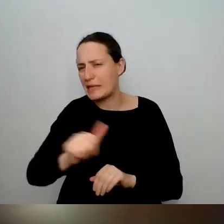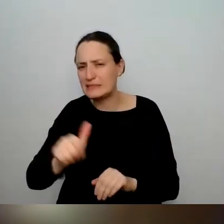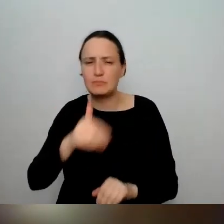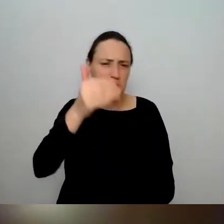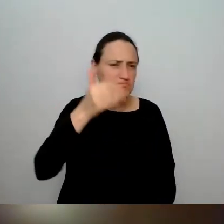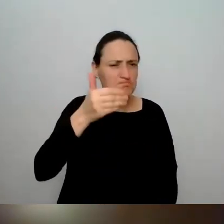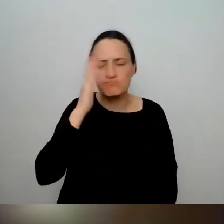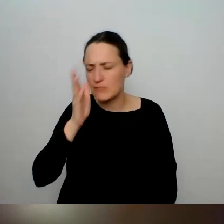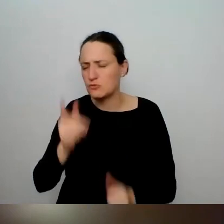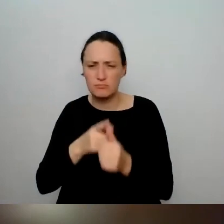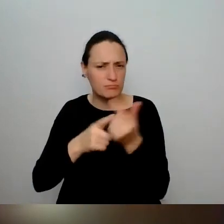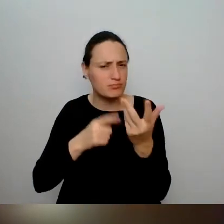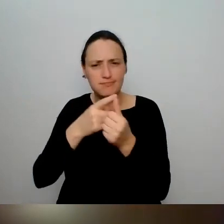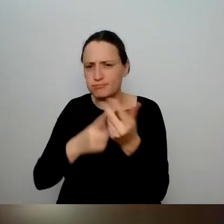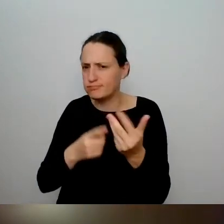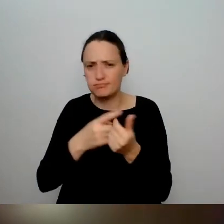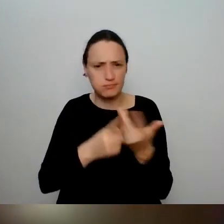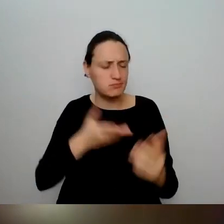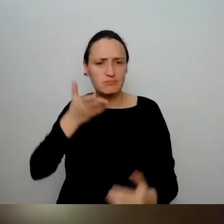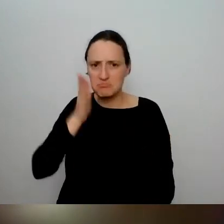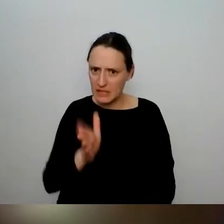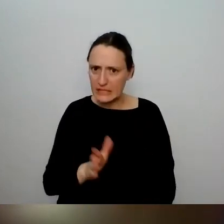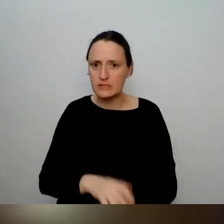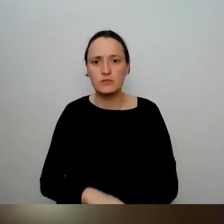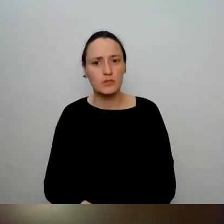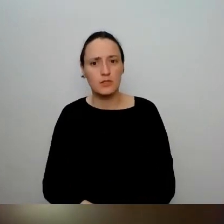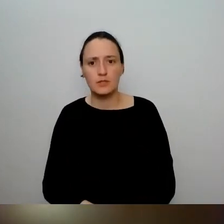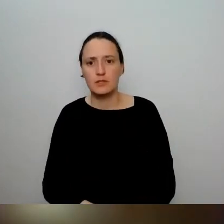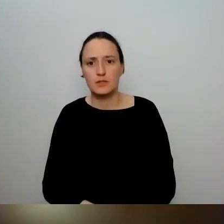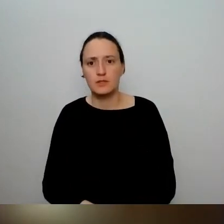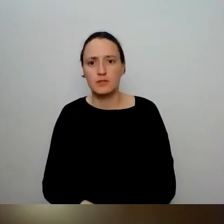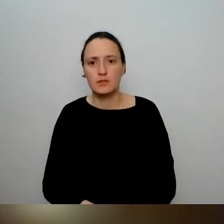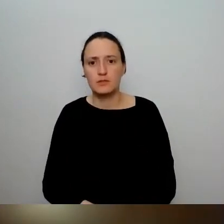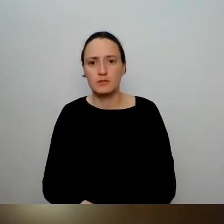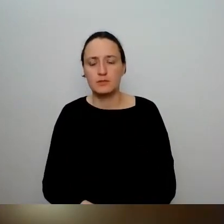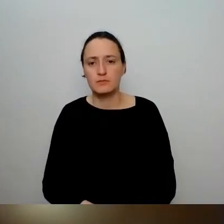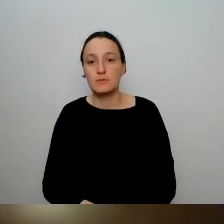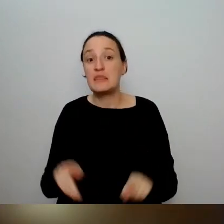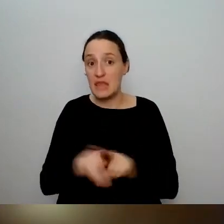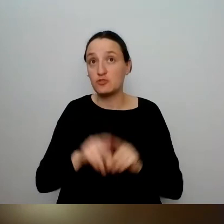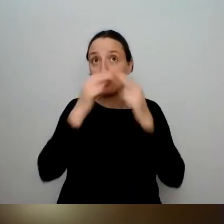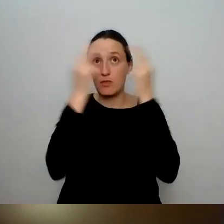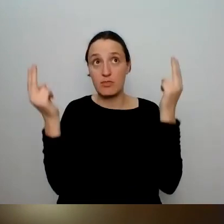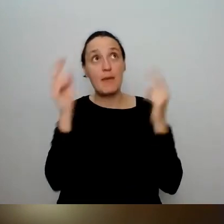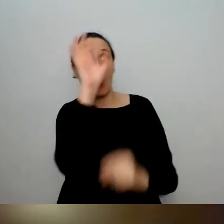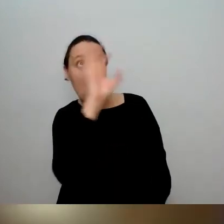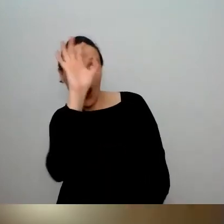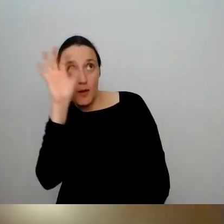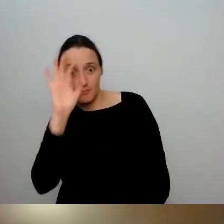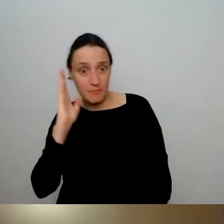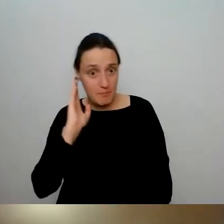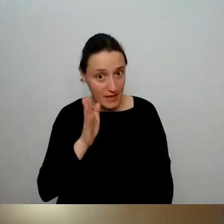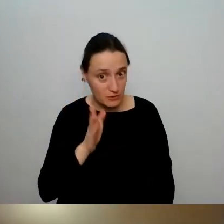experts from various fields, night sky observations, and many other